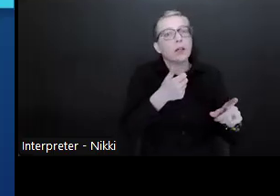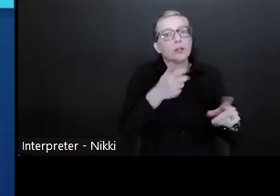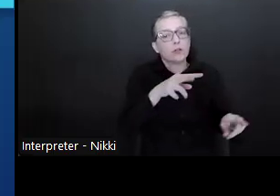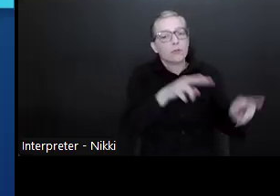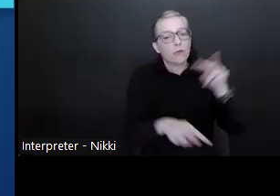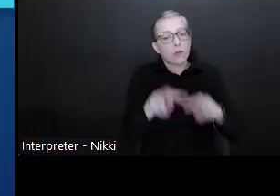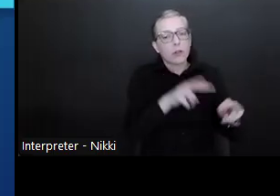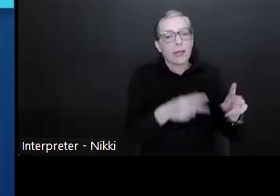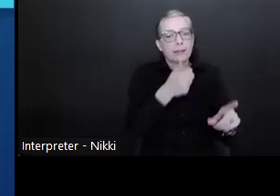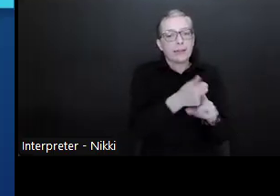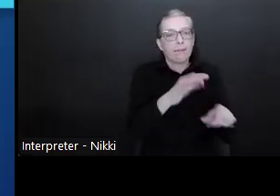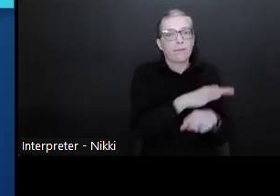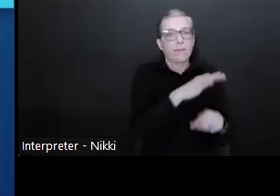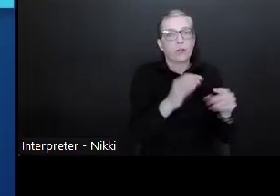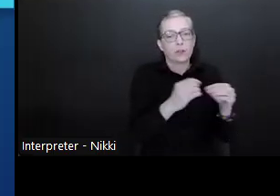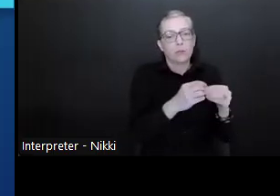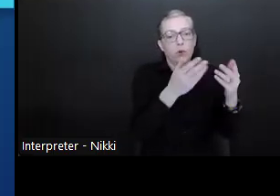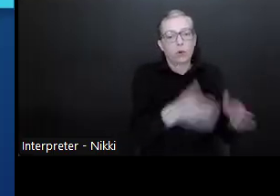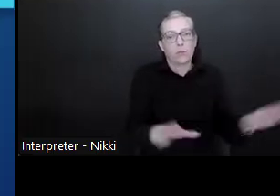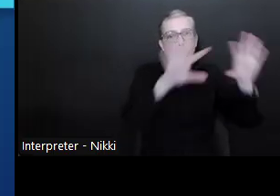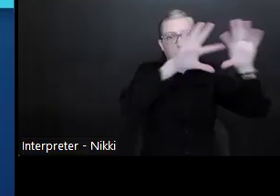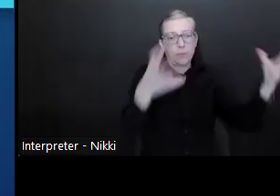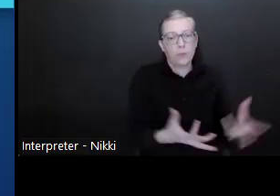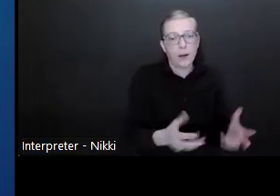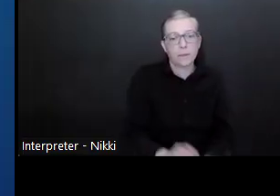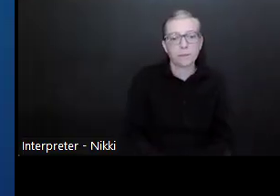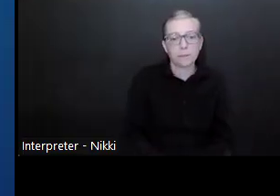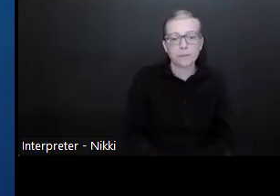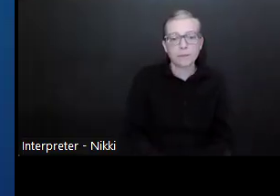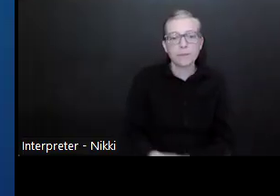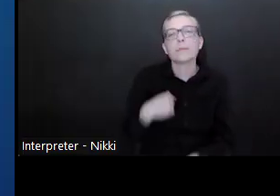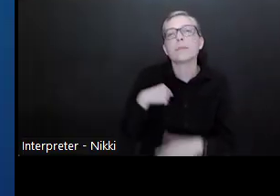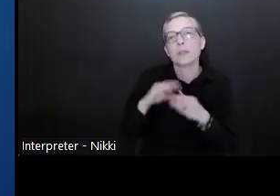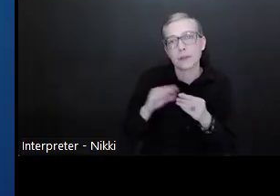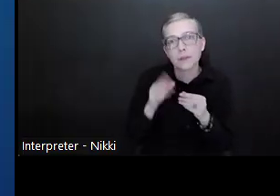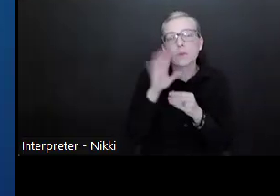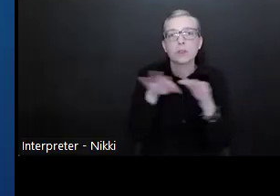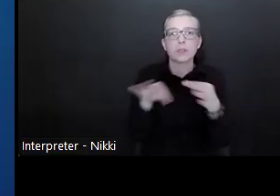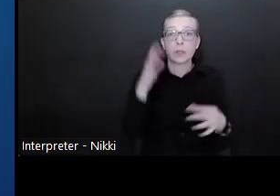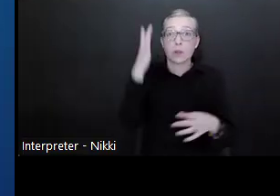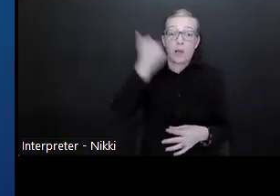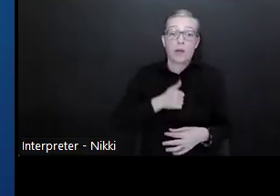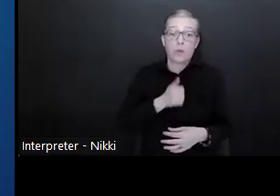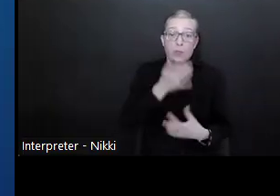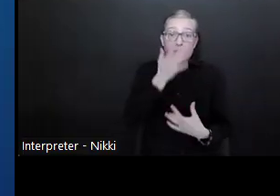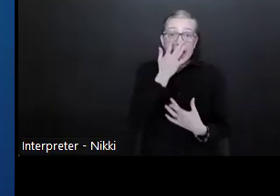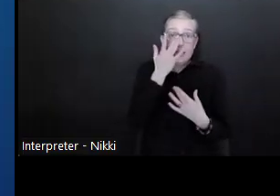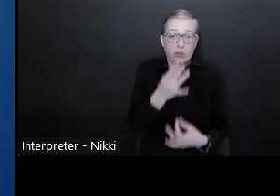concept. I said I will explain to you why we are interested in this